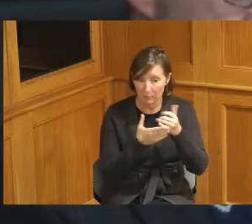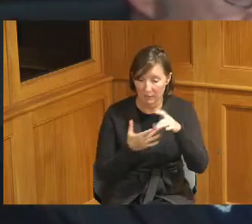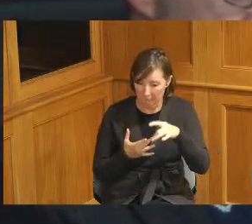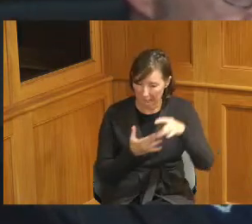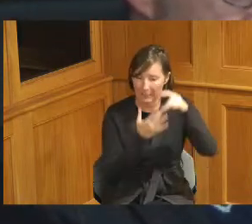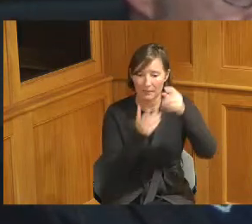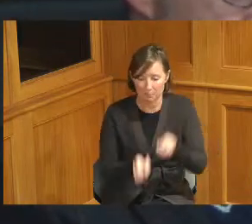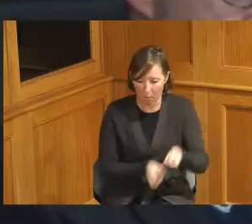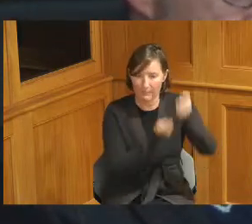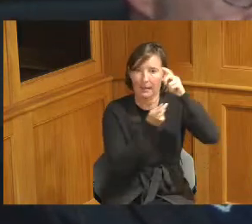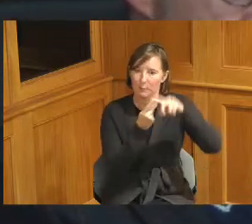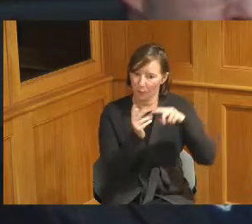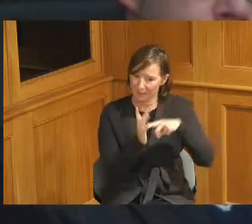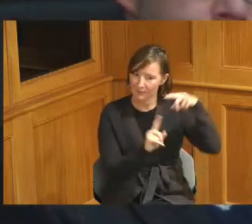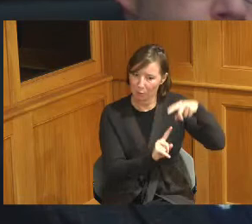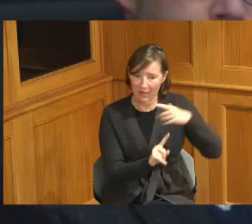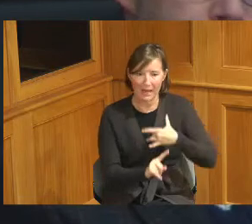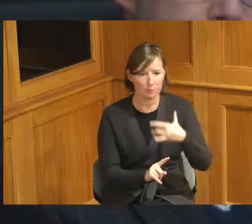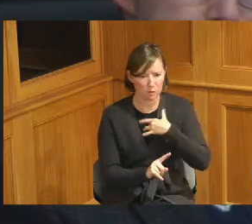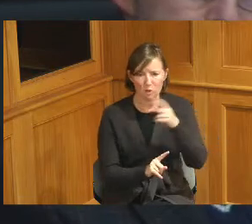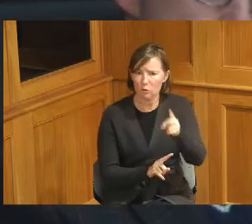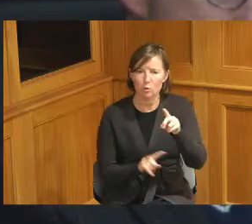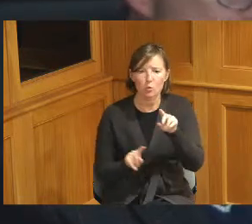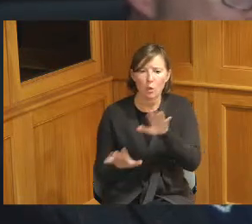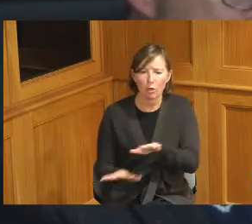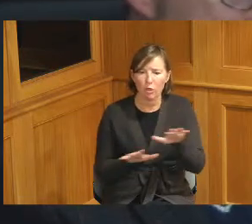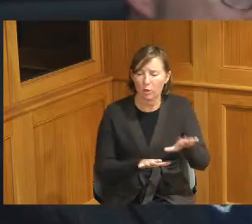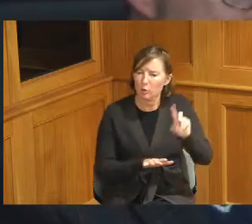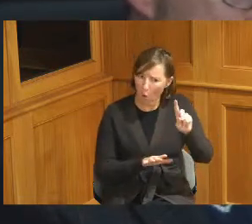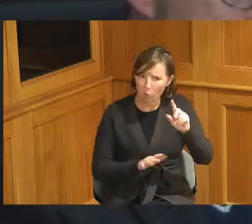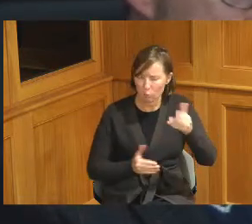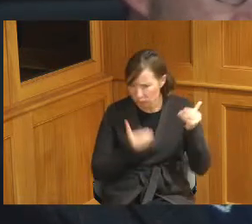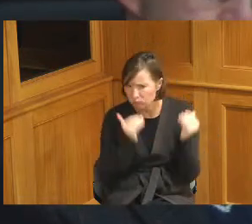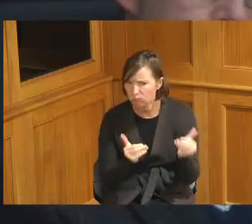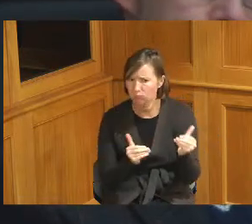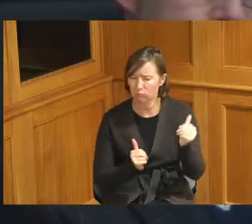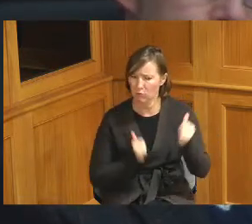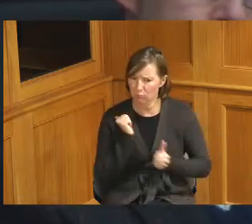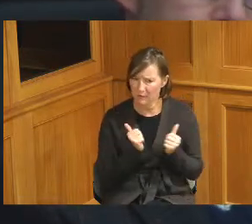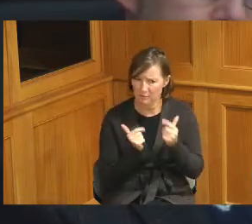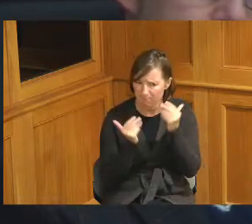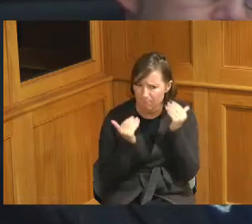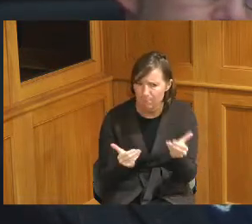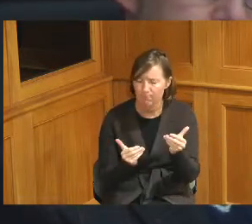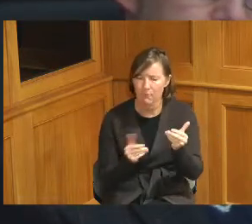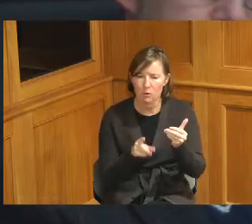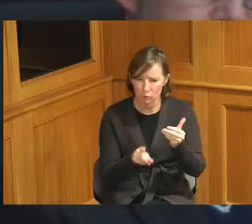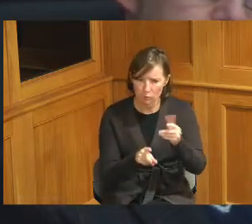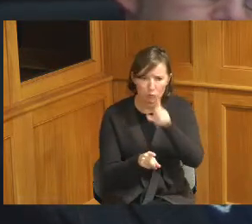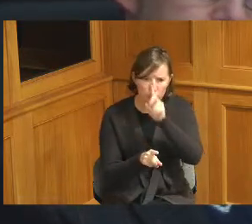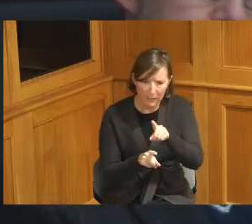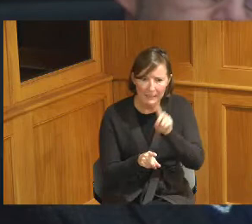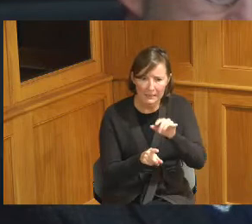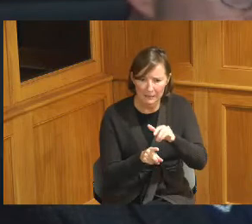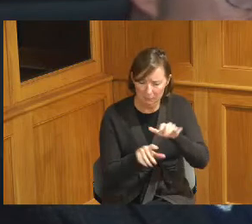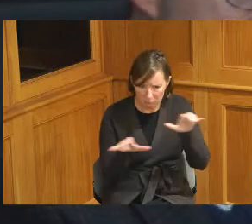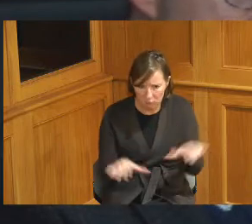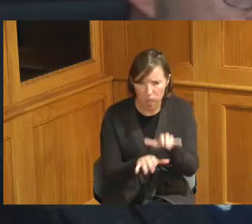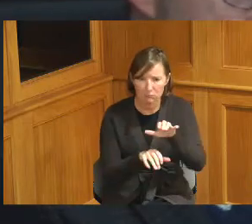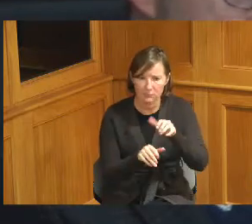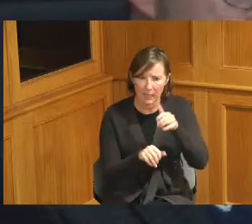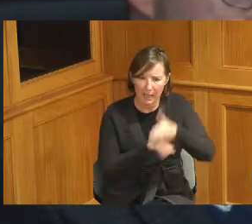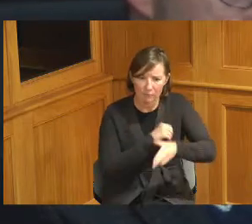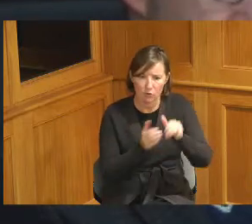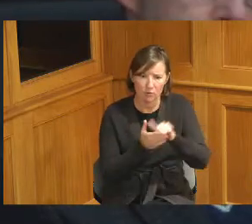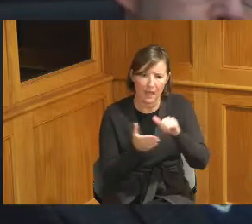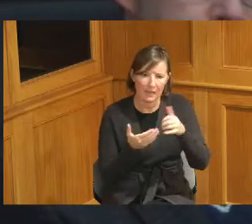appreciate that you've moved forward aggressively when it comes to the will of this board to move on the disparity study and what we can accomplish